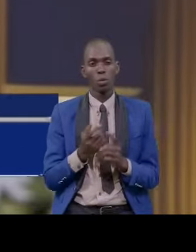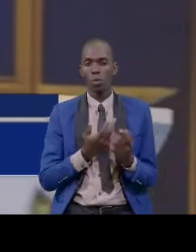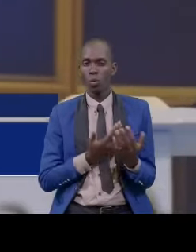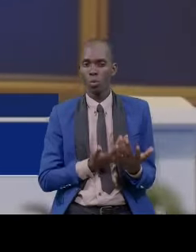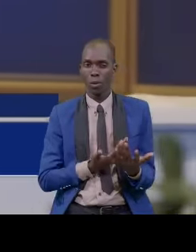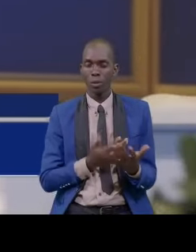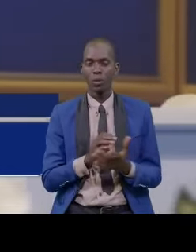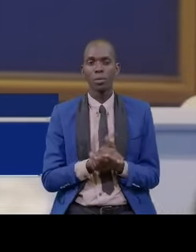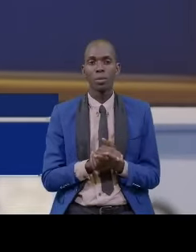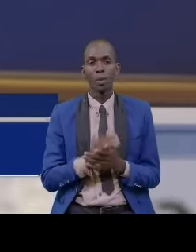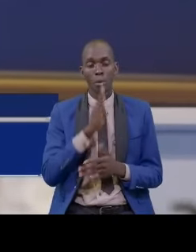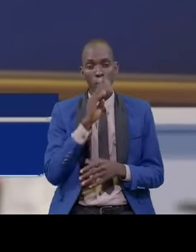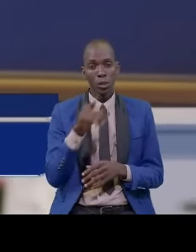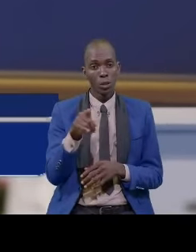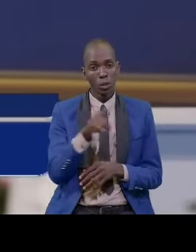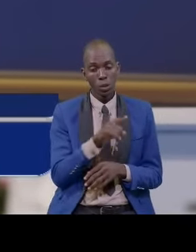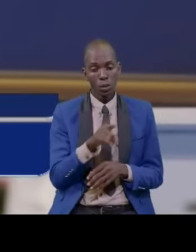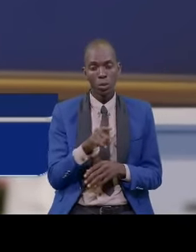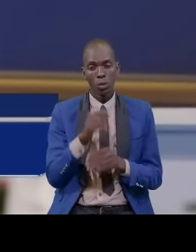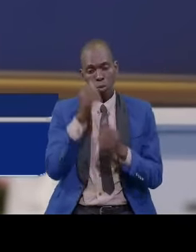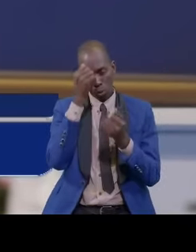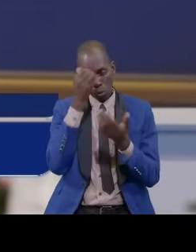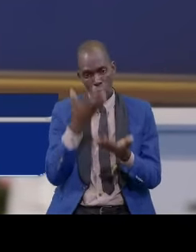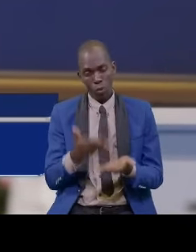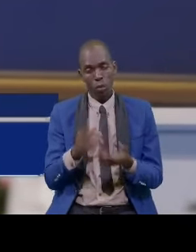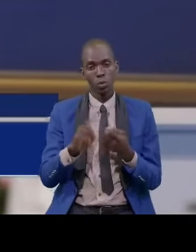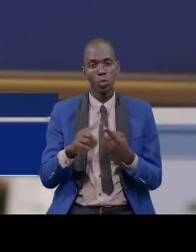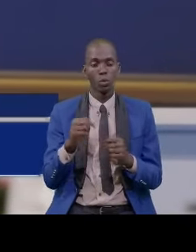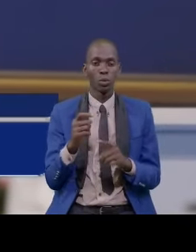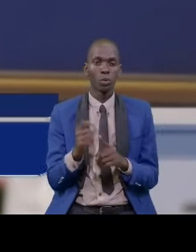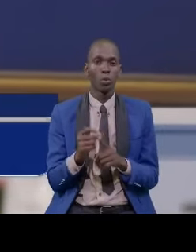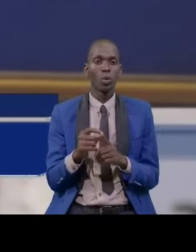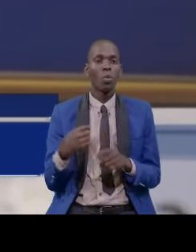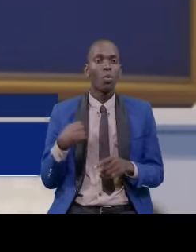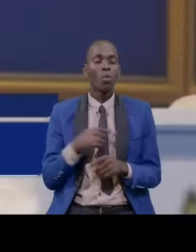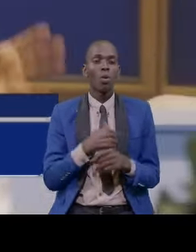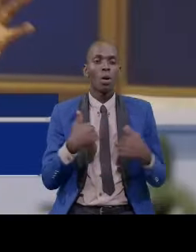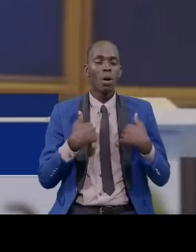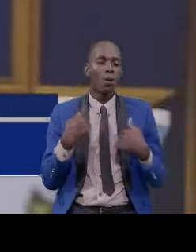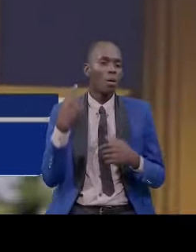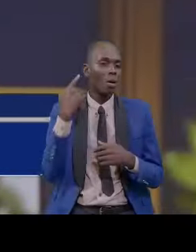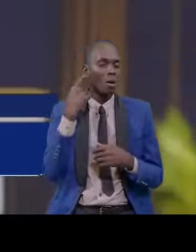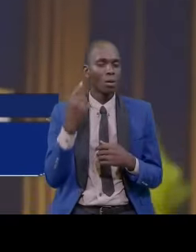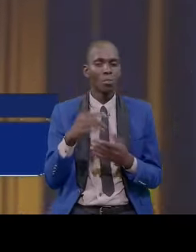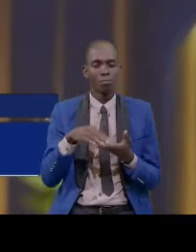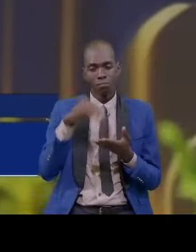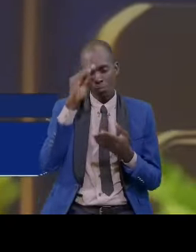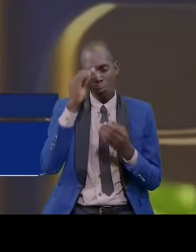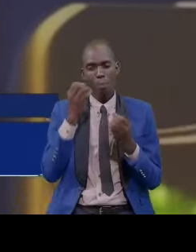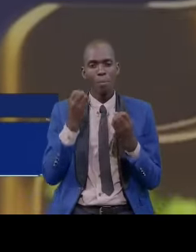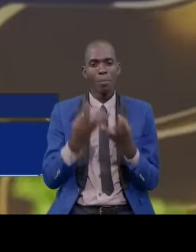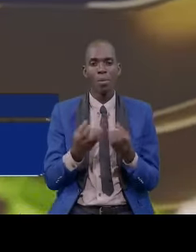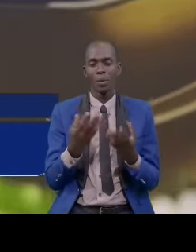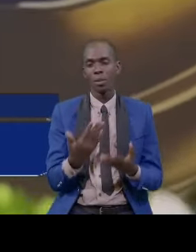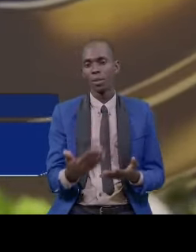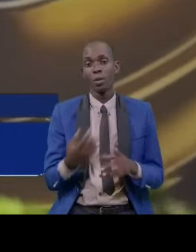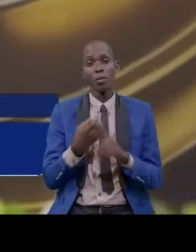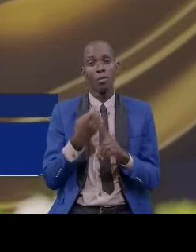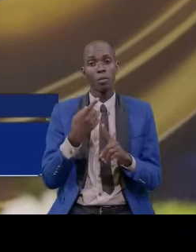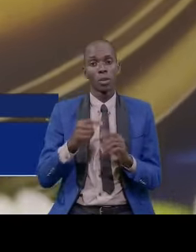ye doers of the word. We've heard a lot from the beginning. On